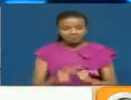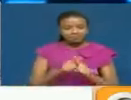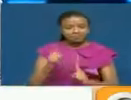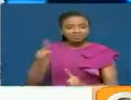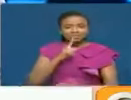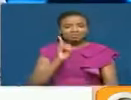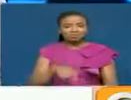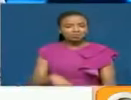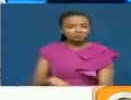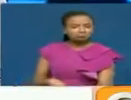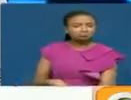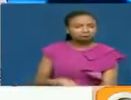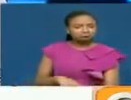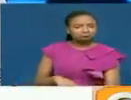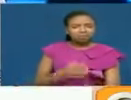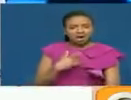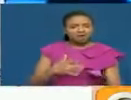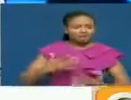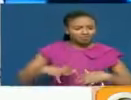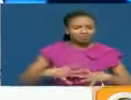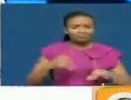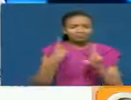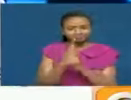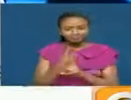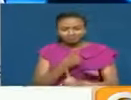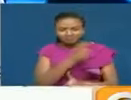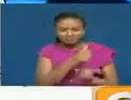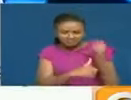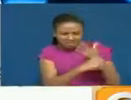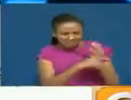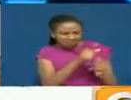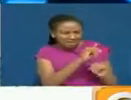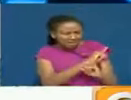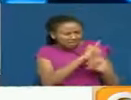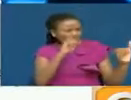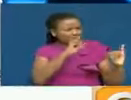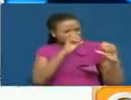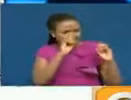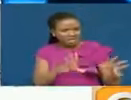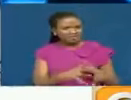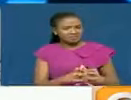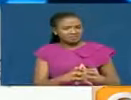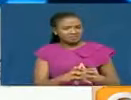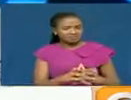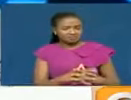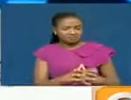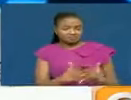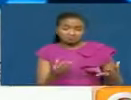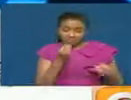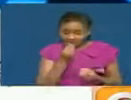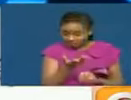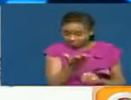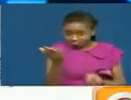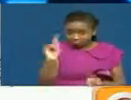would soon present us with a list of persons with questionable reputations and see what, if at all, we will do with that